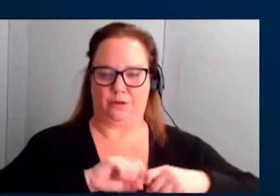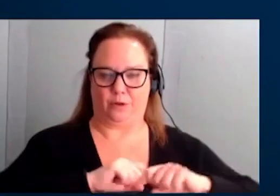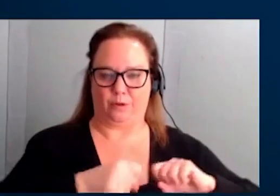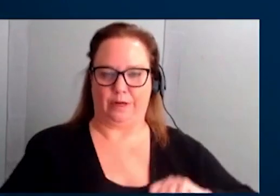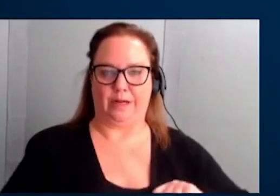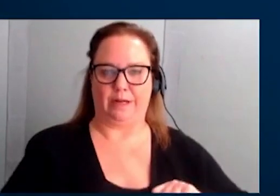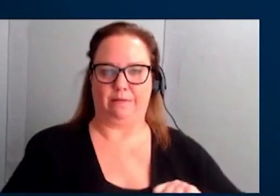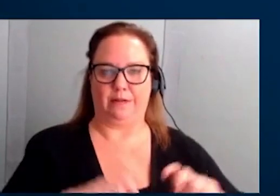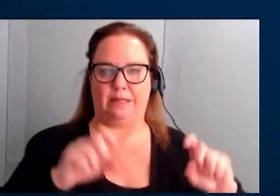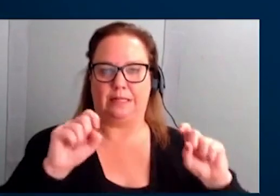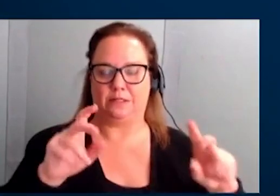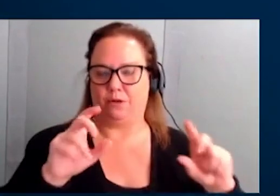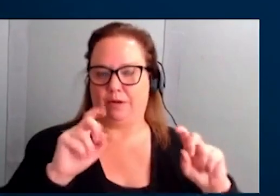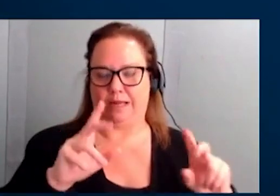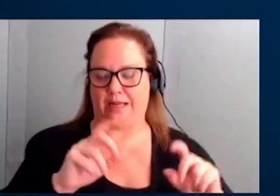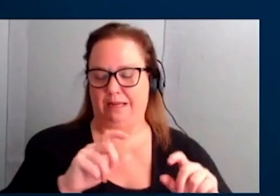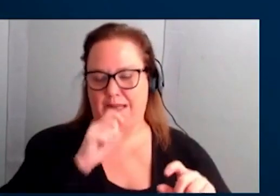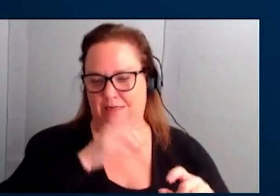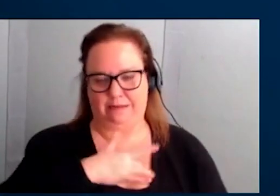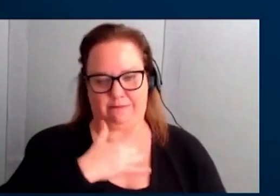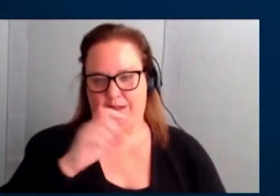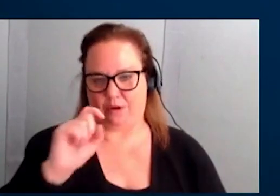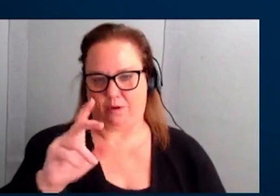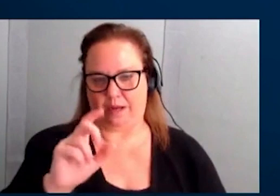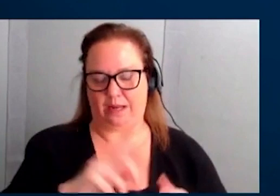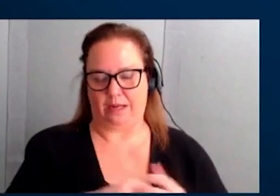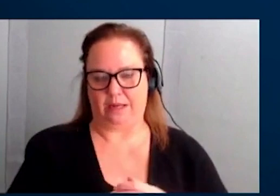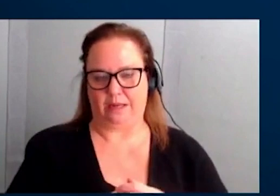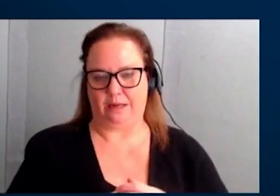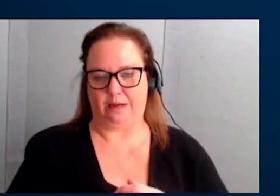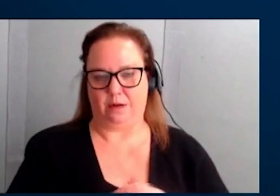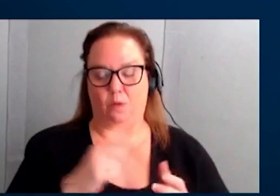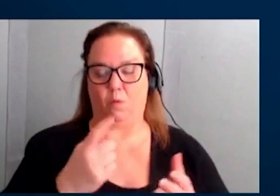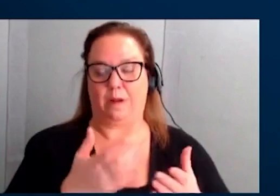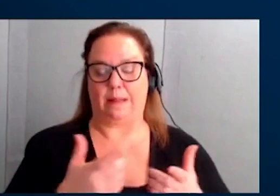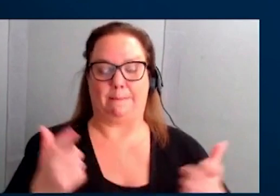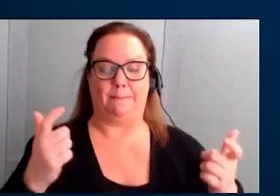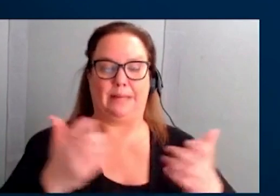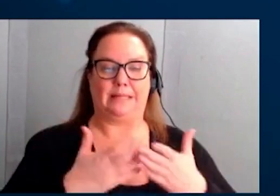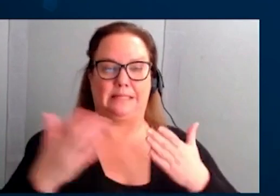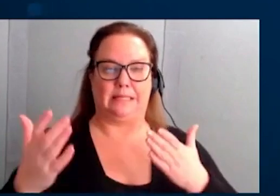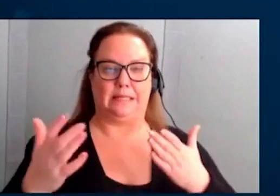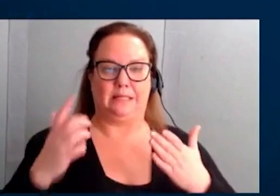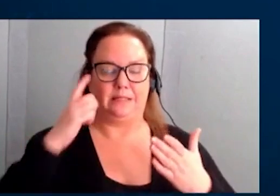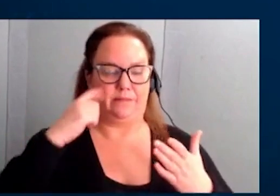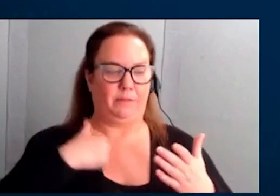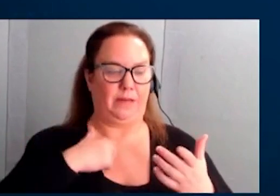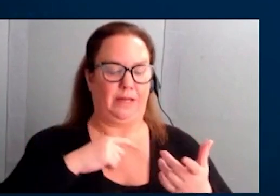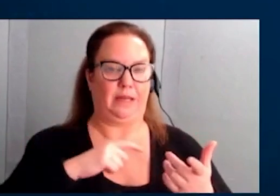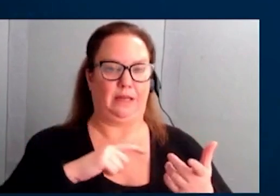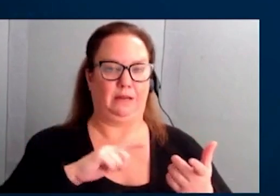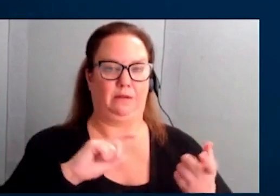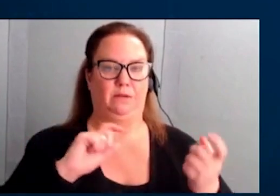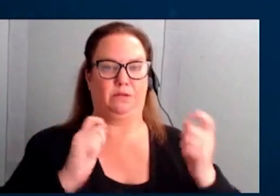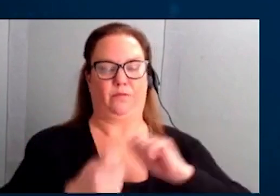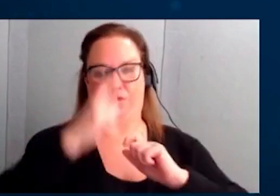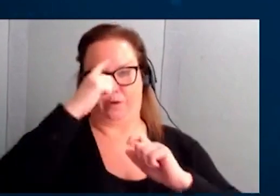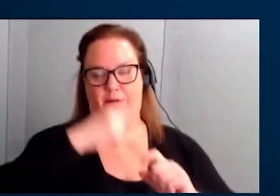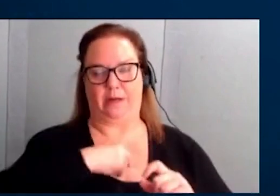okay to not be okay. One of the biggest things for me, it was a turning point in my grieving process, was about 6 months